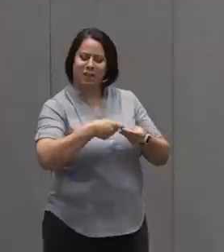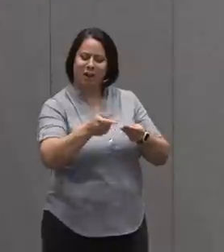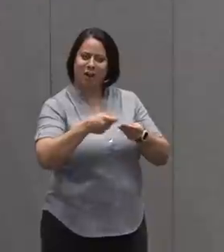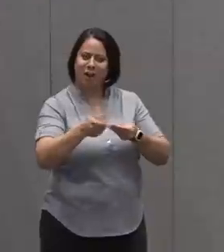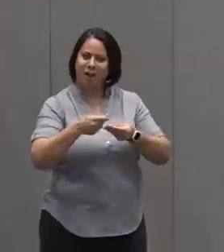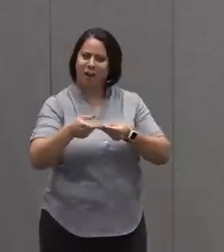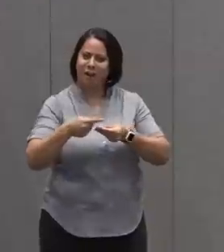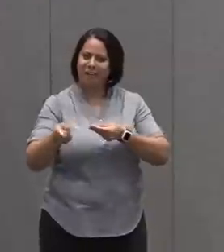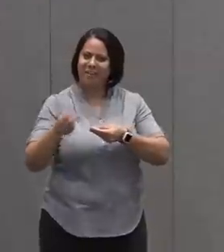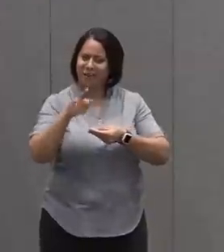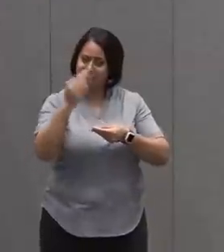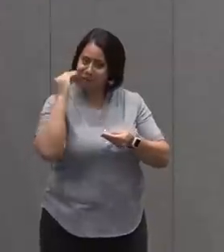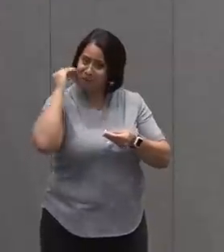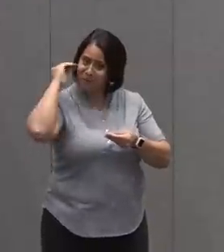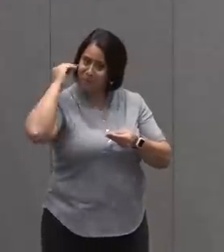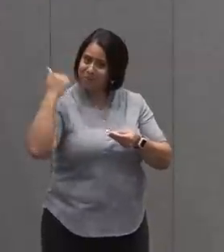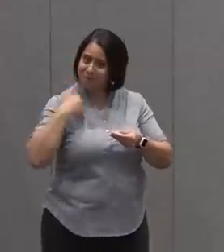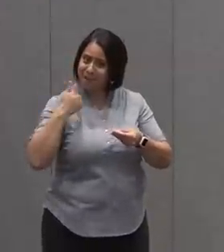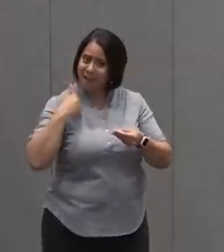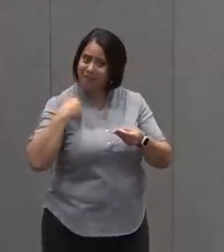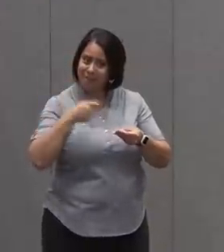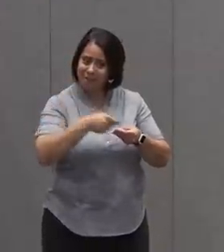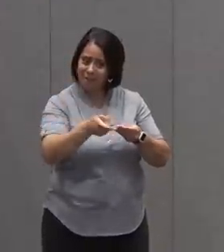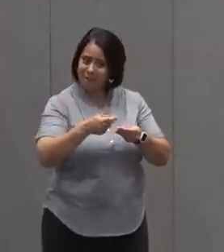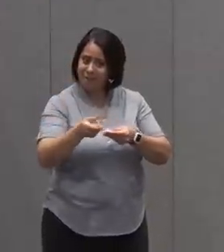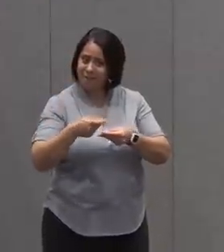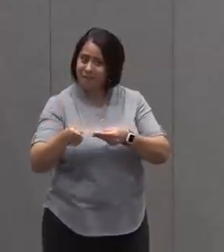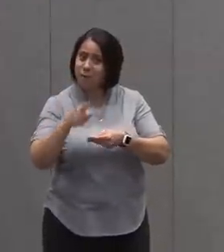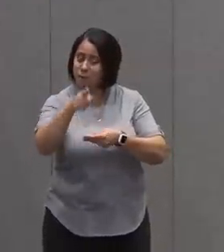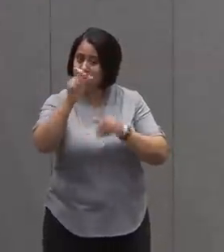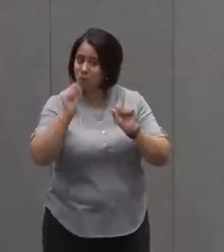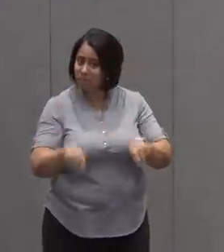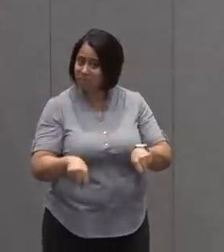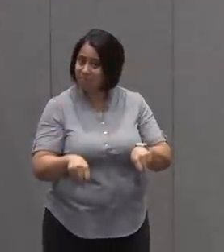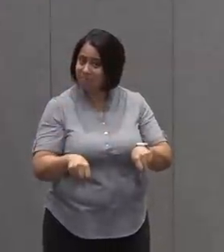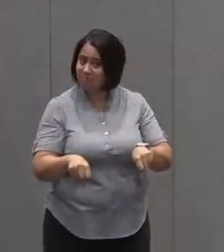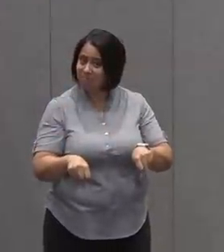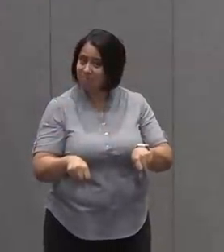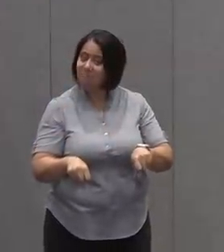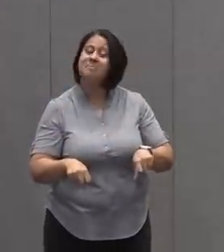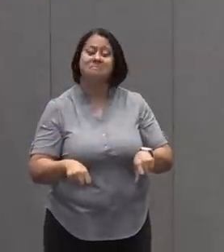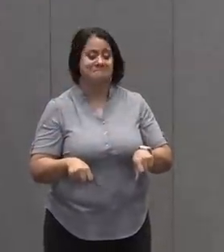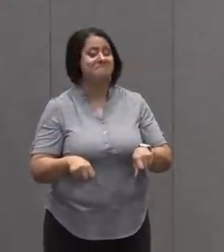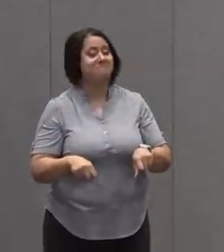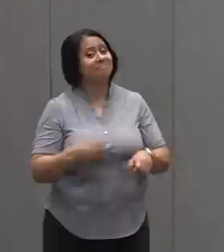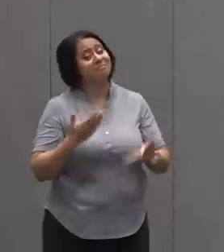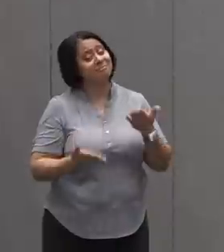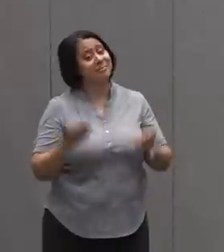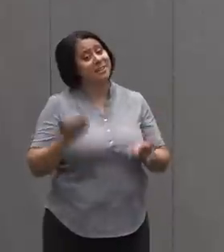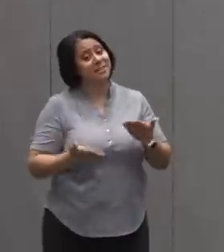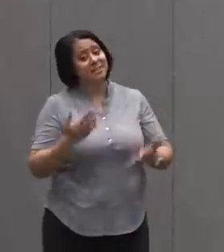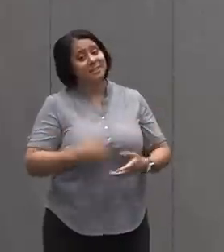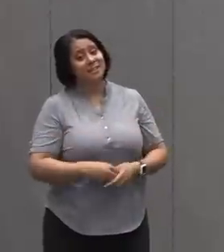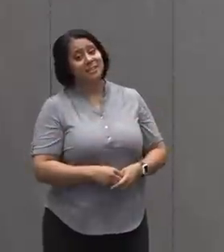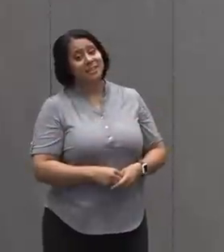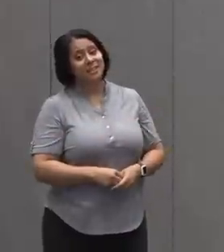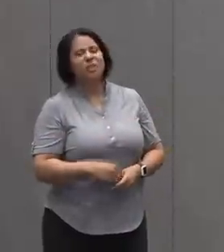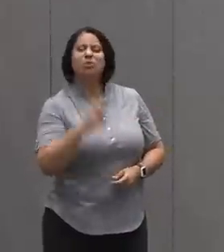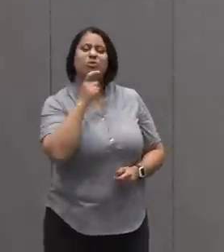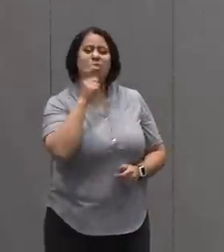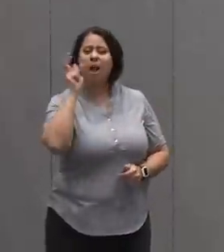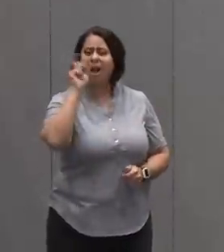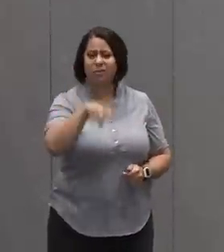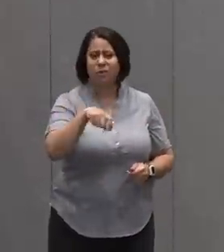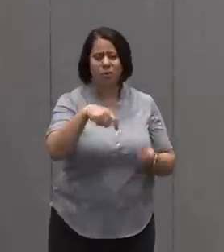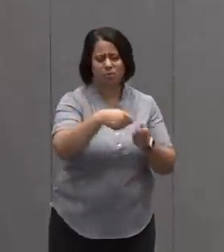Do you have playing cards at home that you could probably do this with? Yeah, maybe you do. But you don't necessarily have